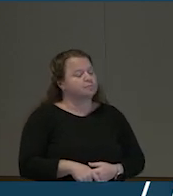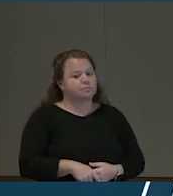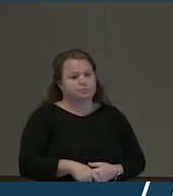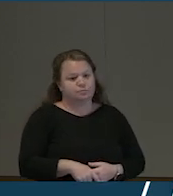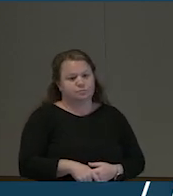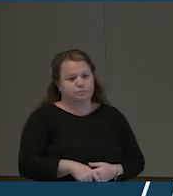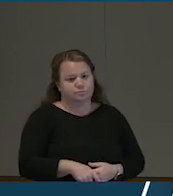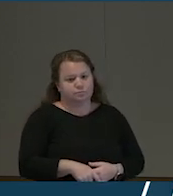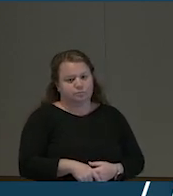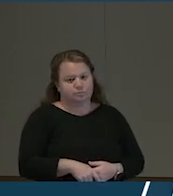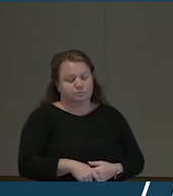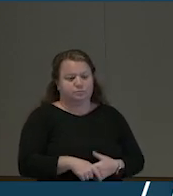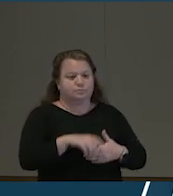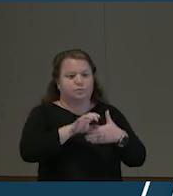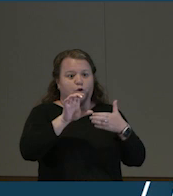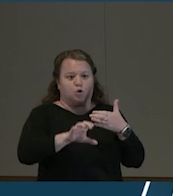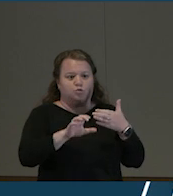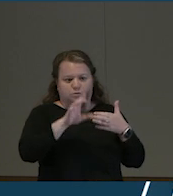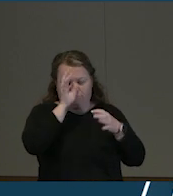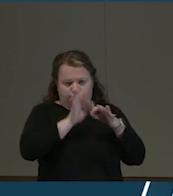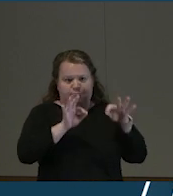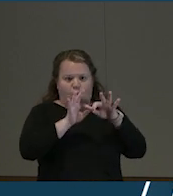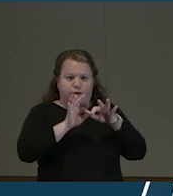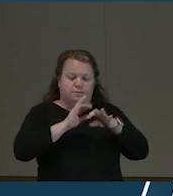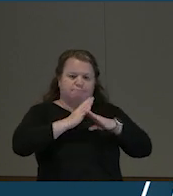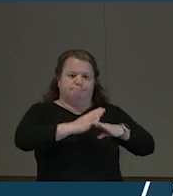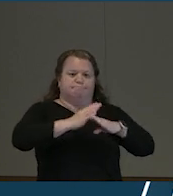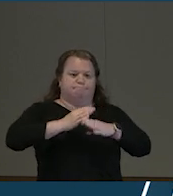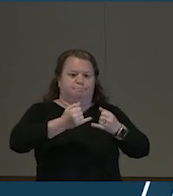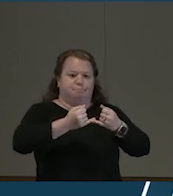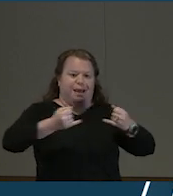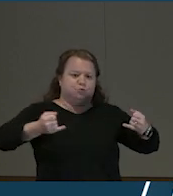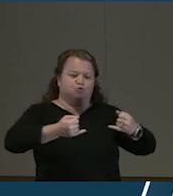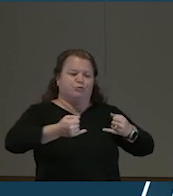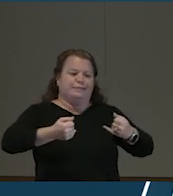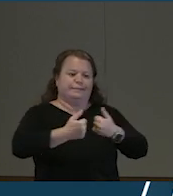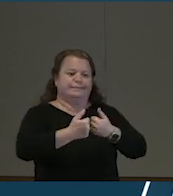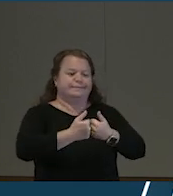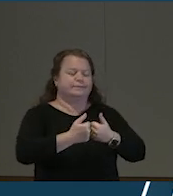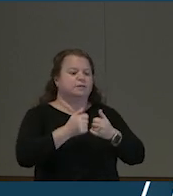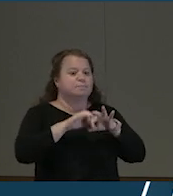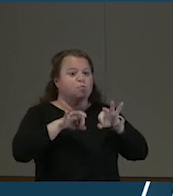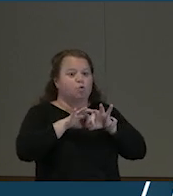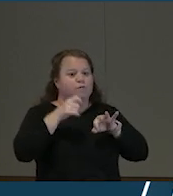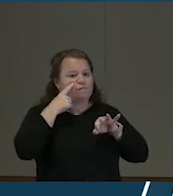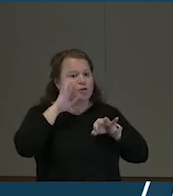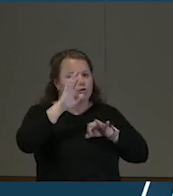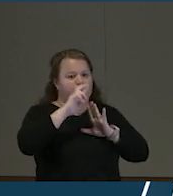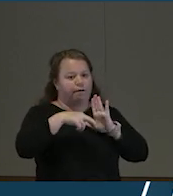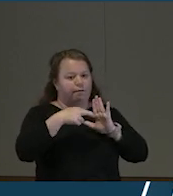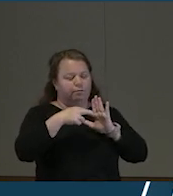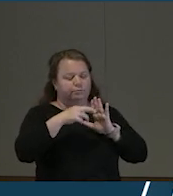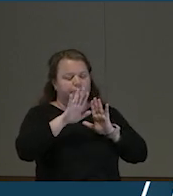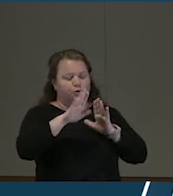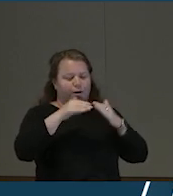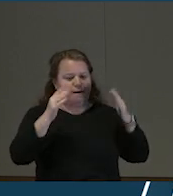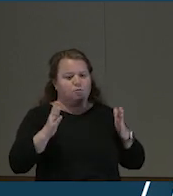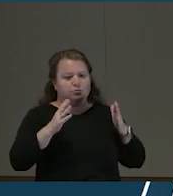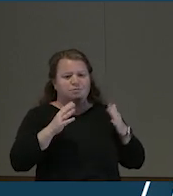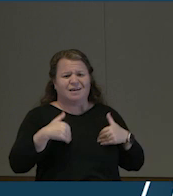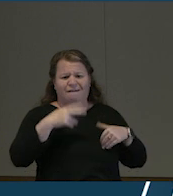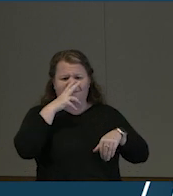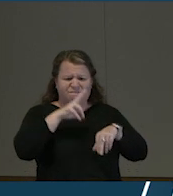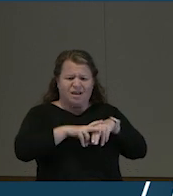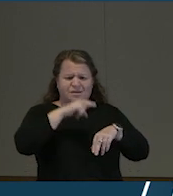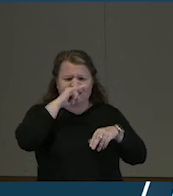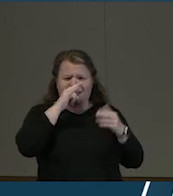Overall, have boundaries. Set the parameters that are appropriate for your household, but have fun.